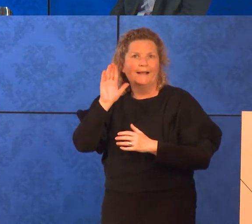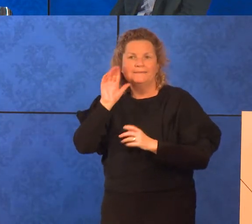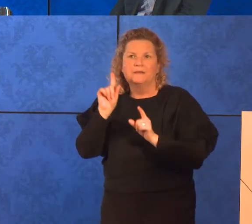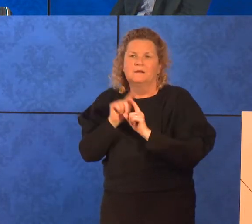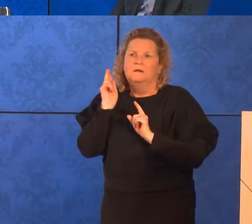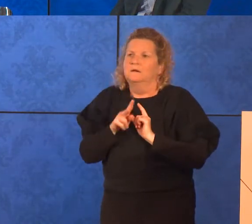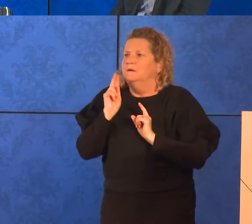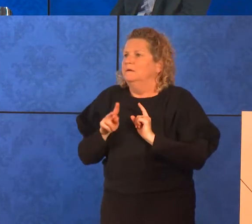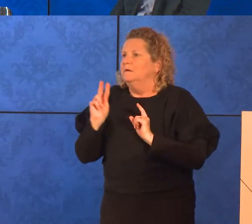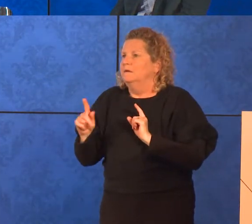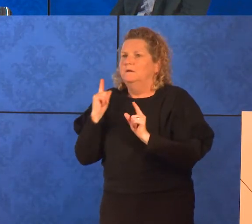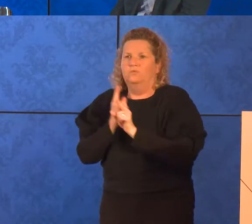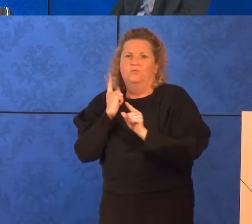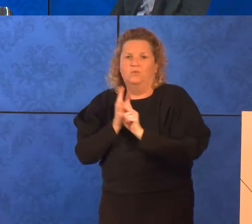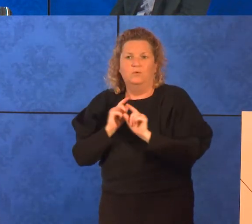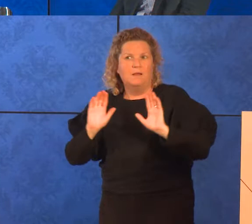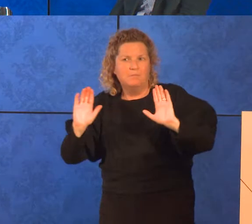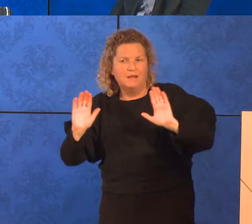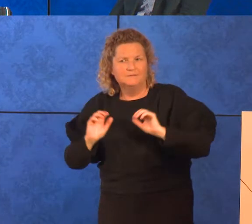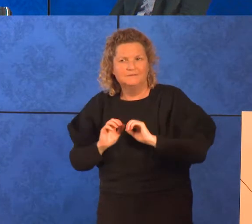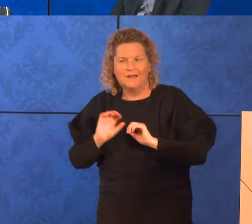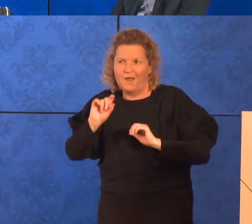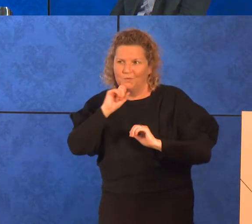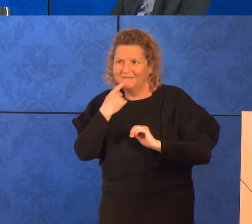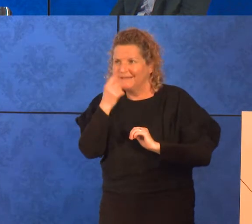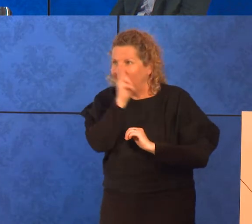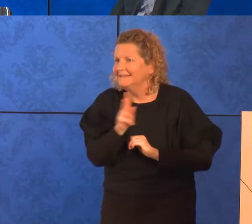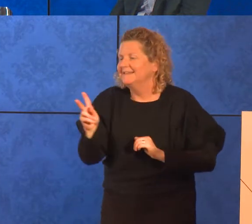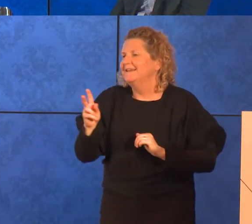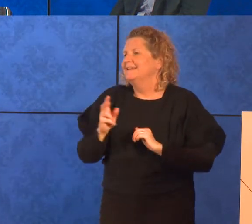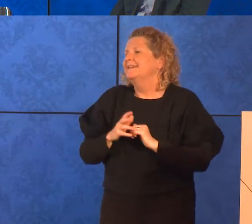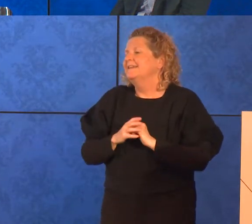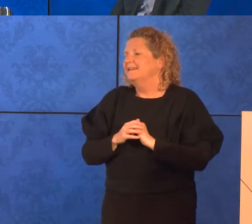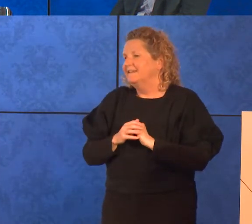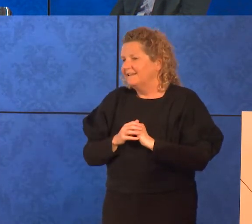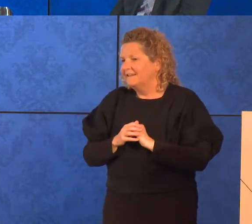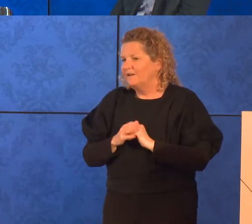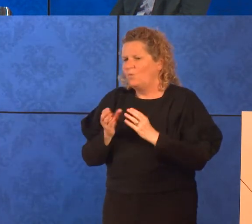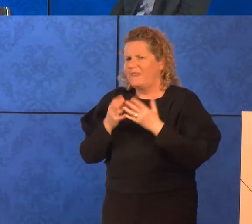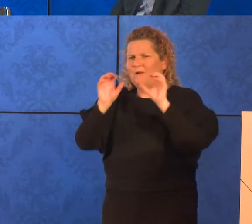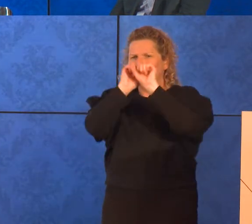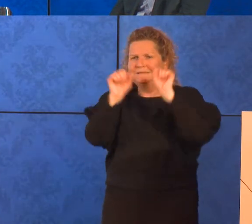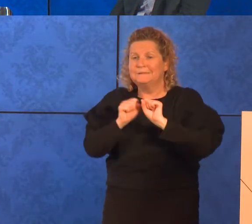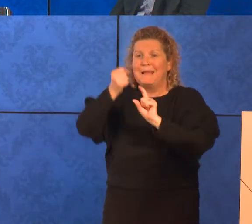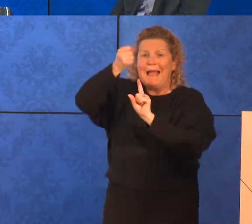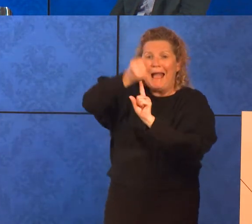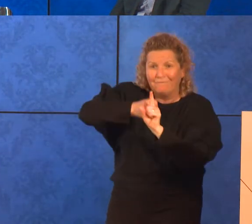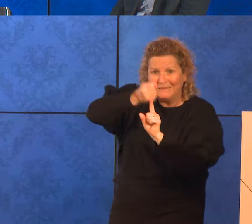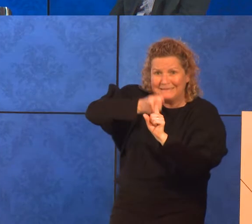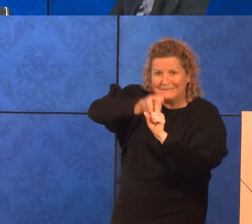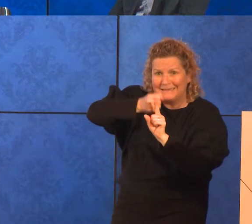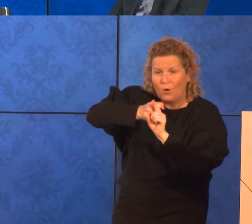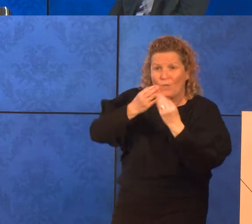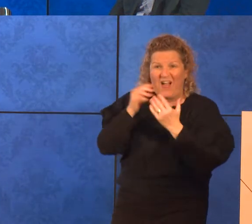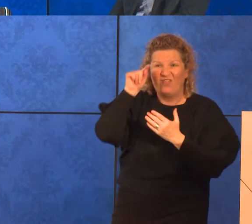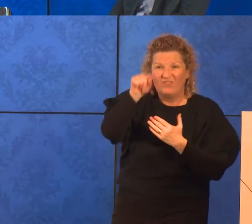will restate again that would not have been possible without the systemic advocacy that we were able to do